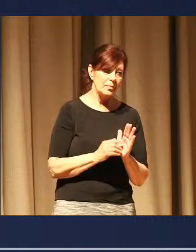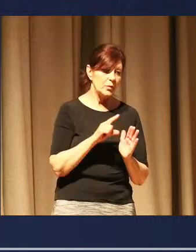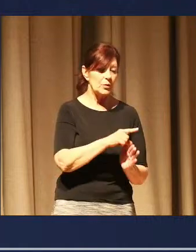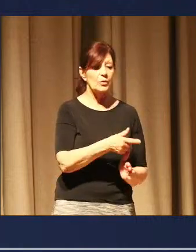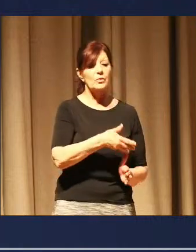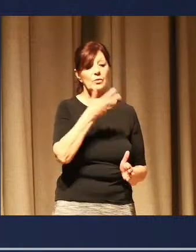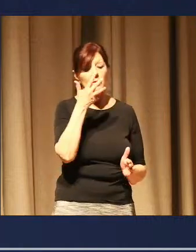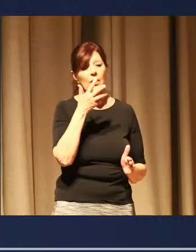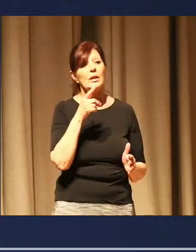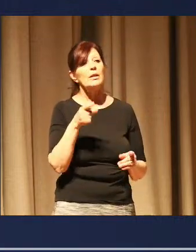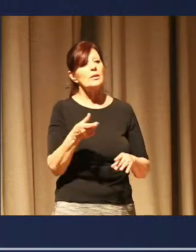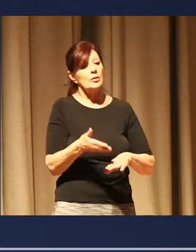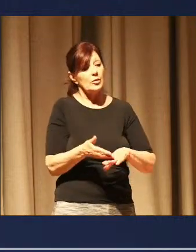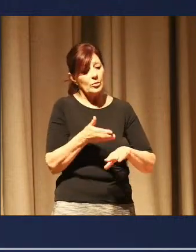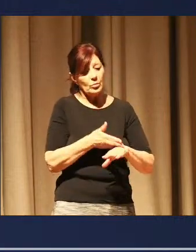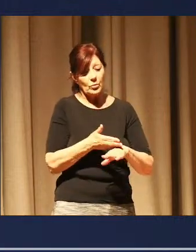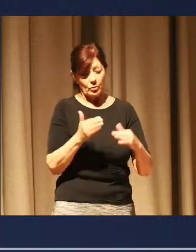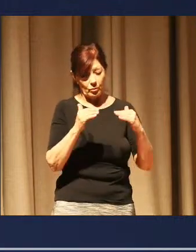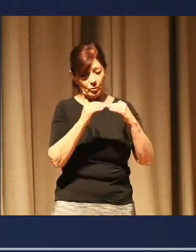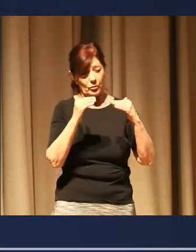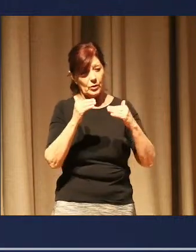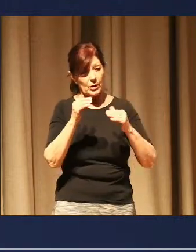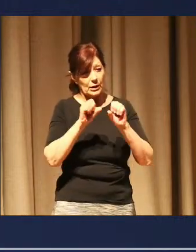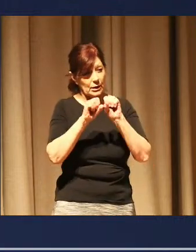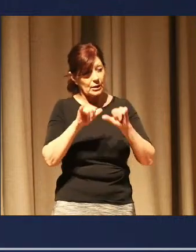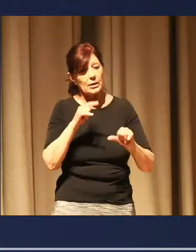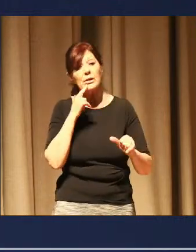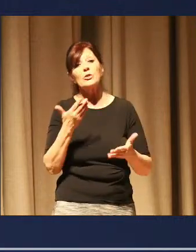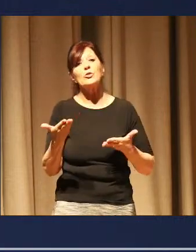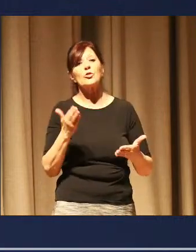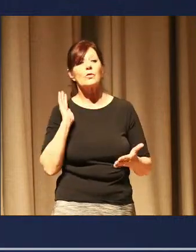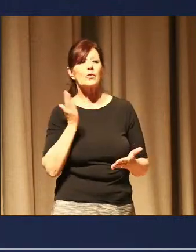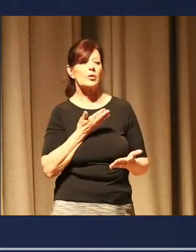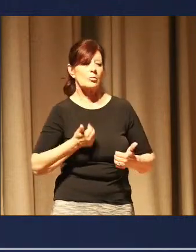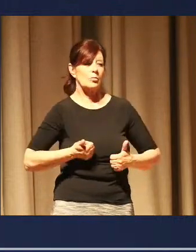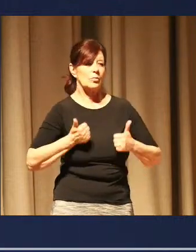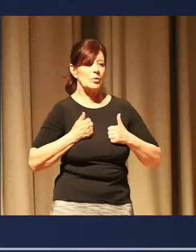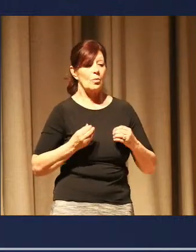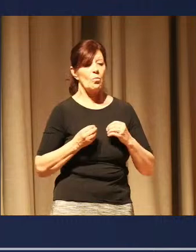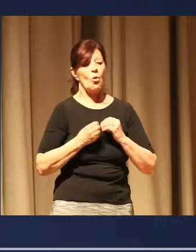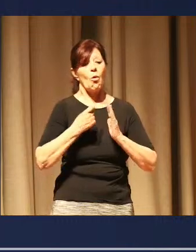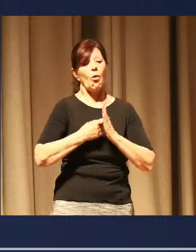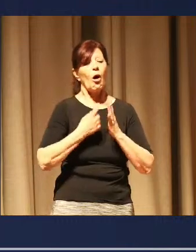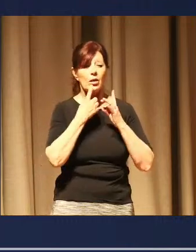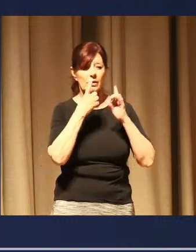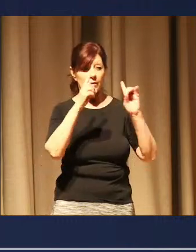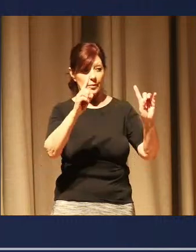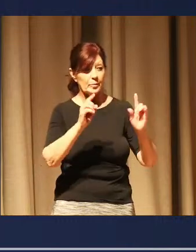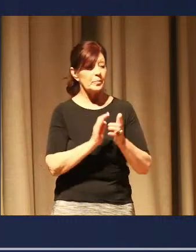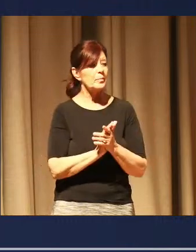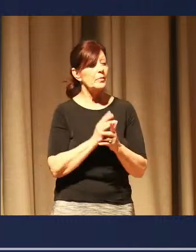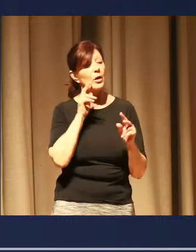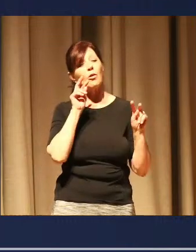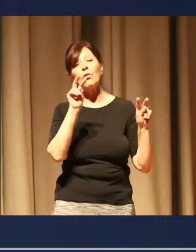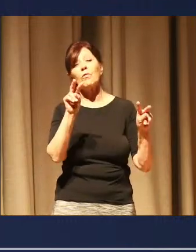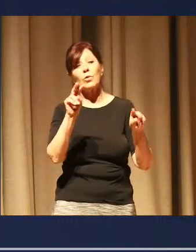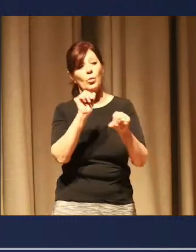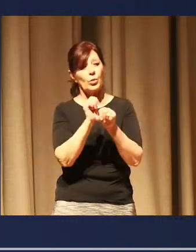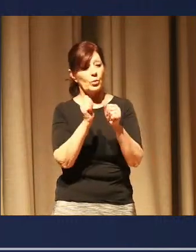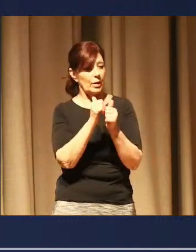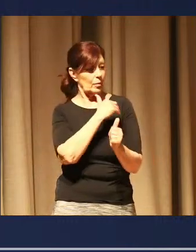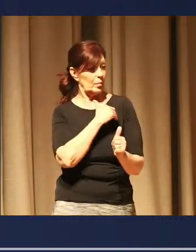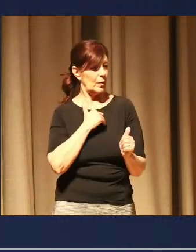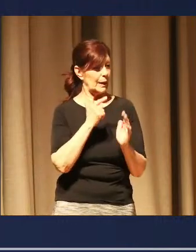for individuals in the justice system, and better serve our residents more cost-effectively. I look forward to working with members of the